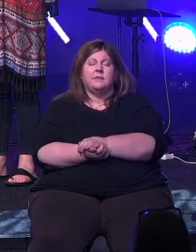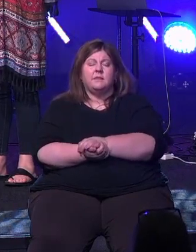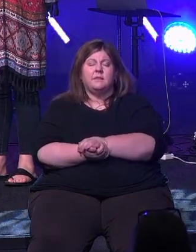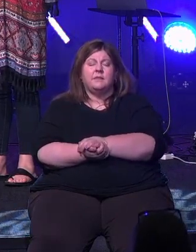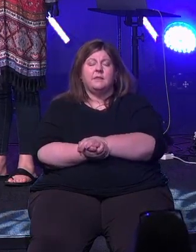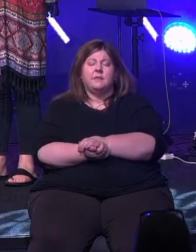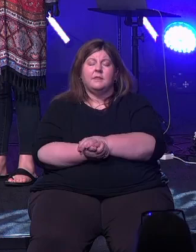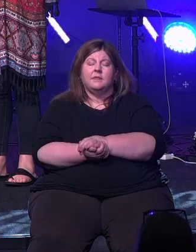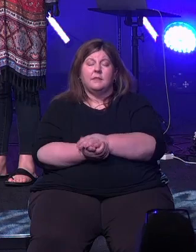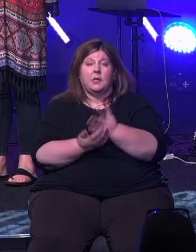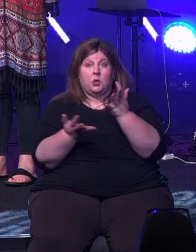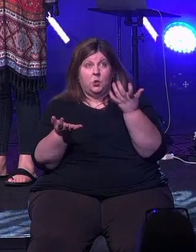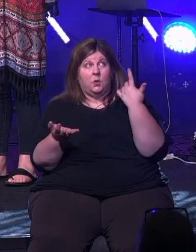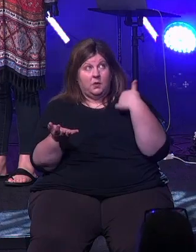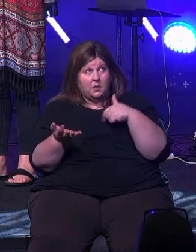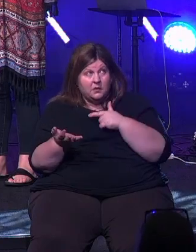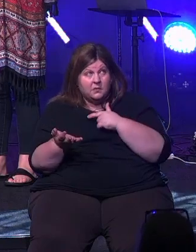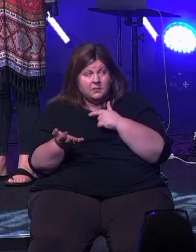And you want us.